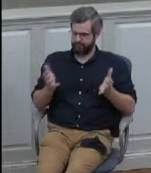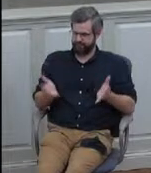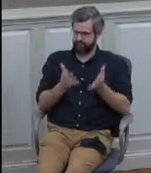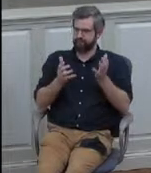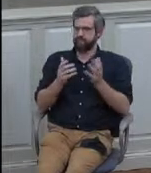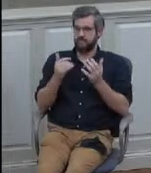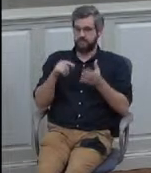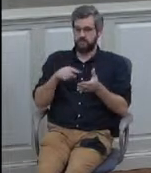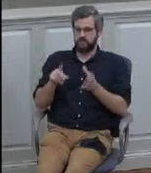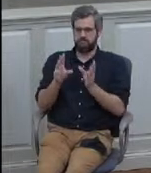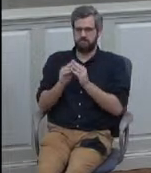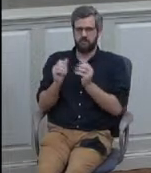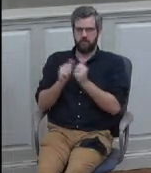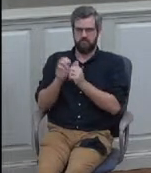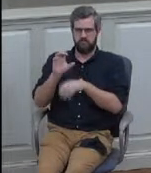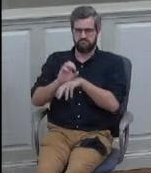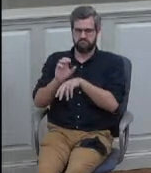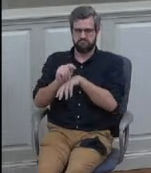later this week.